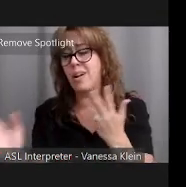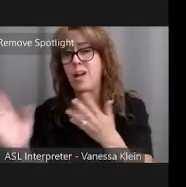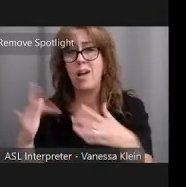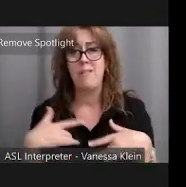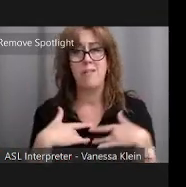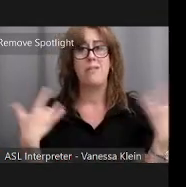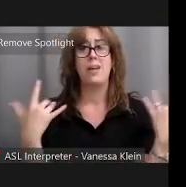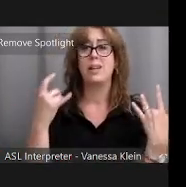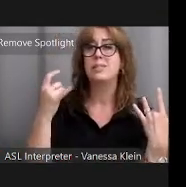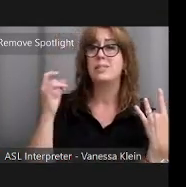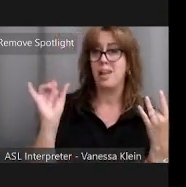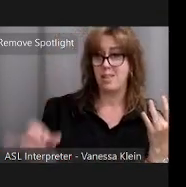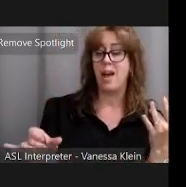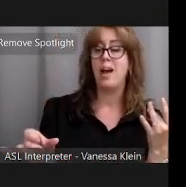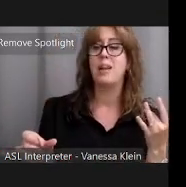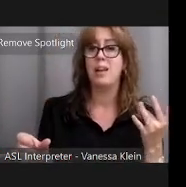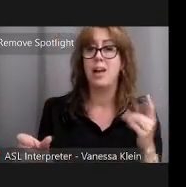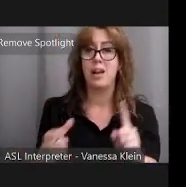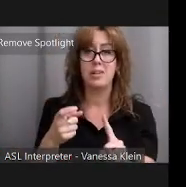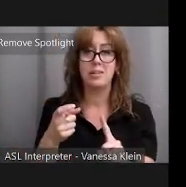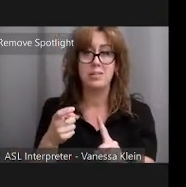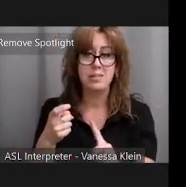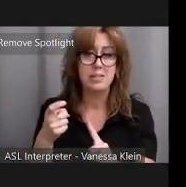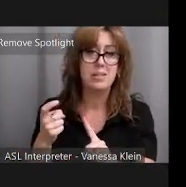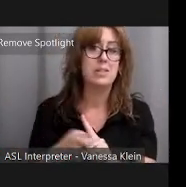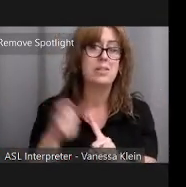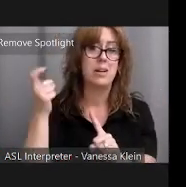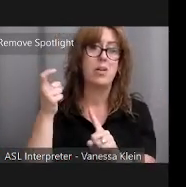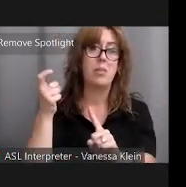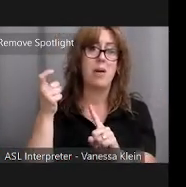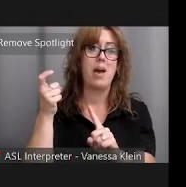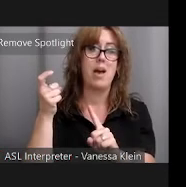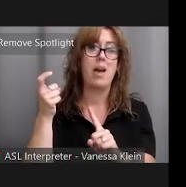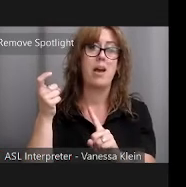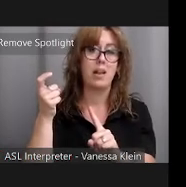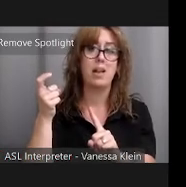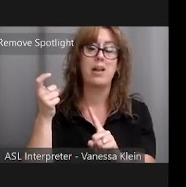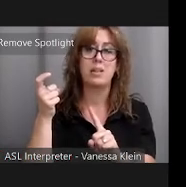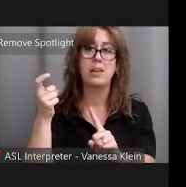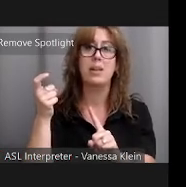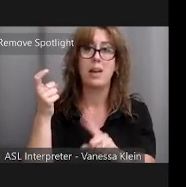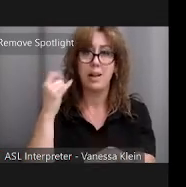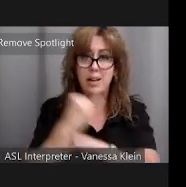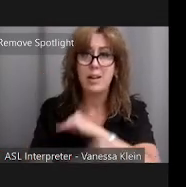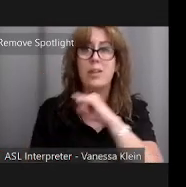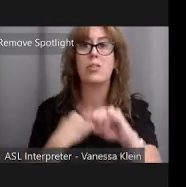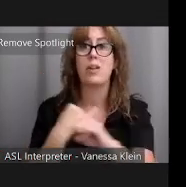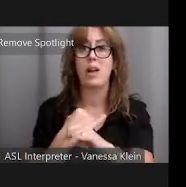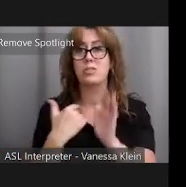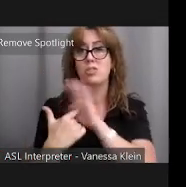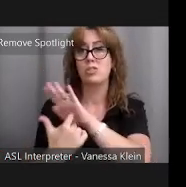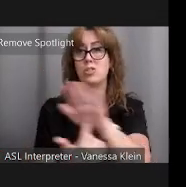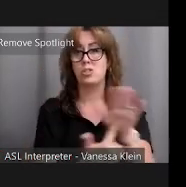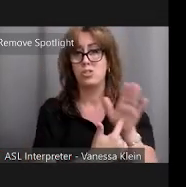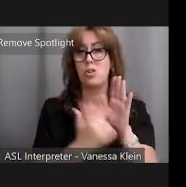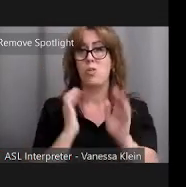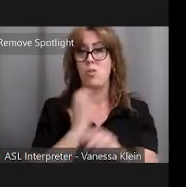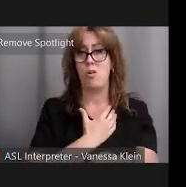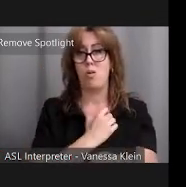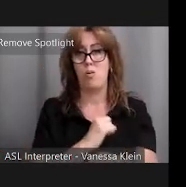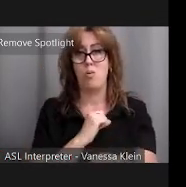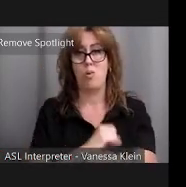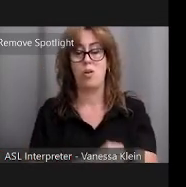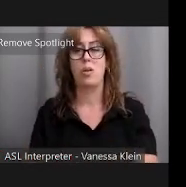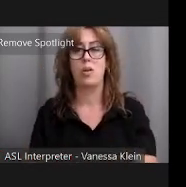automatically an international conversation through the creation of the work. Well, I have to say, you